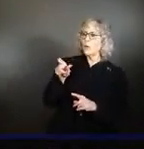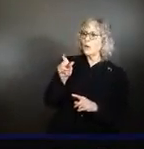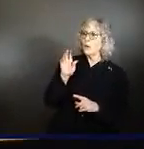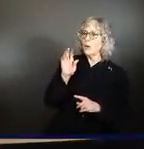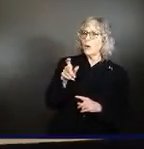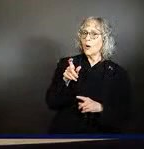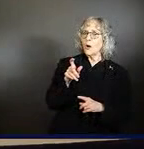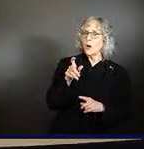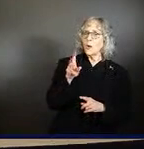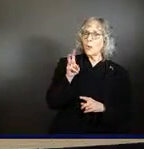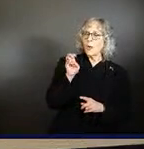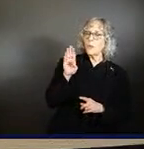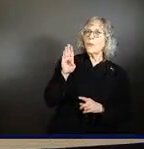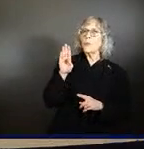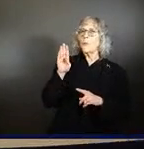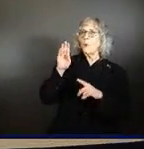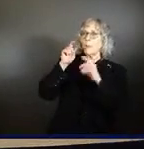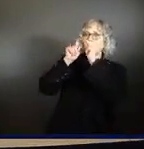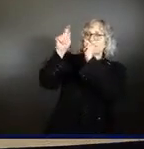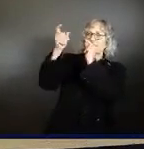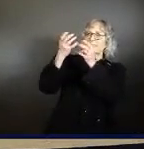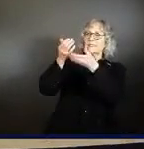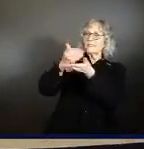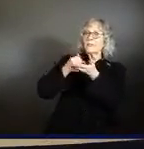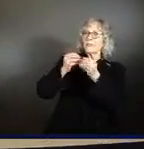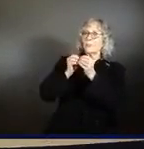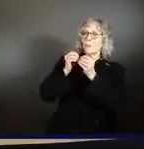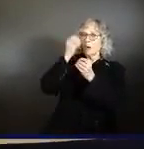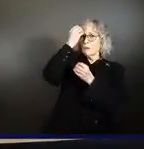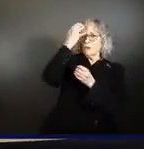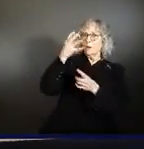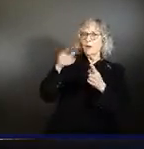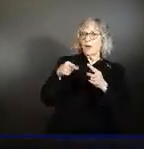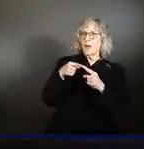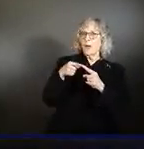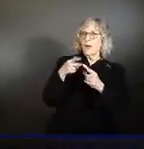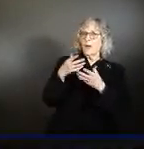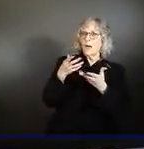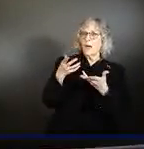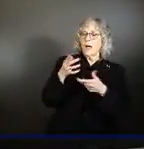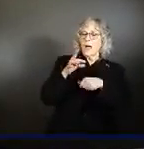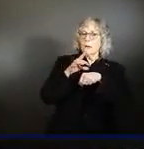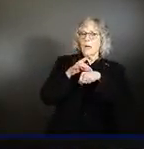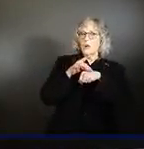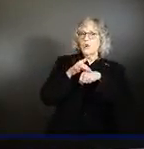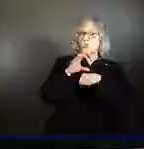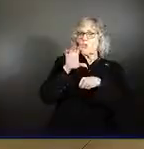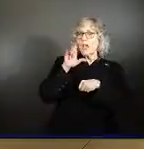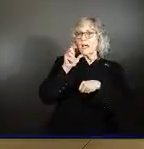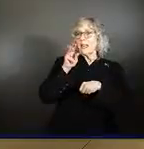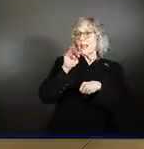Webb Telescope give us more information about the Earth's climate change?